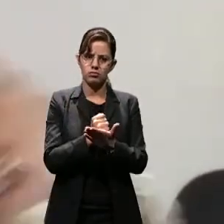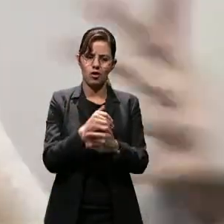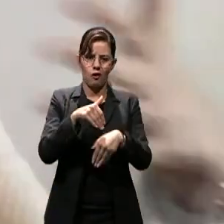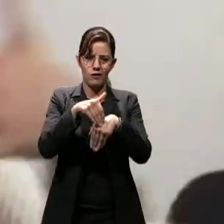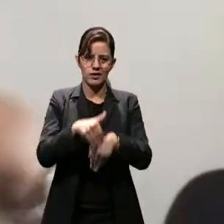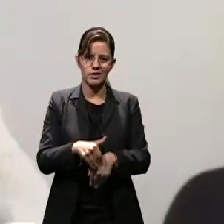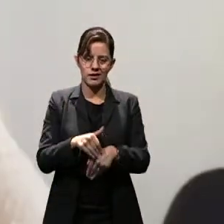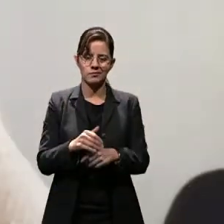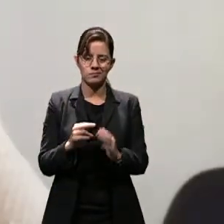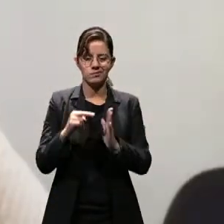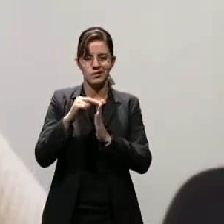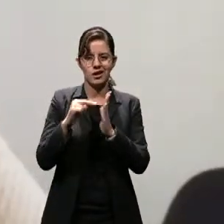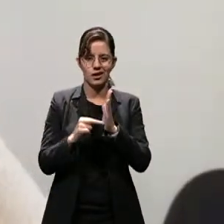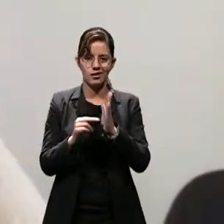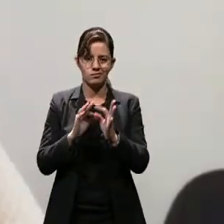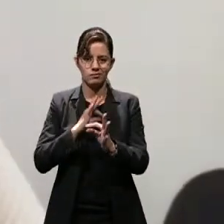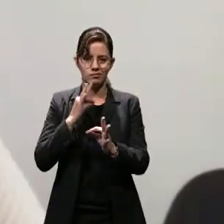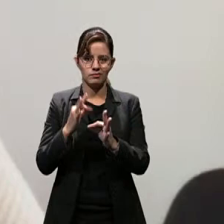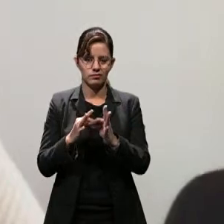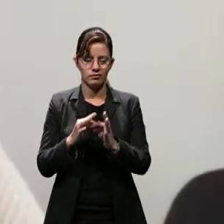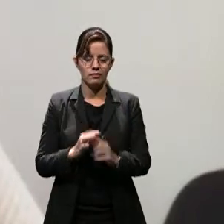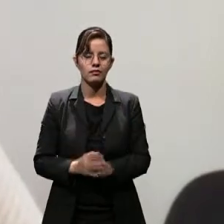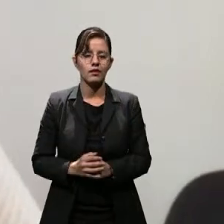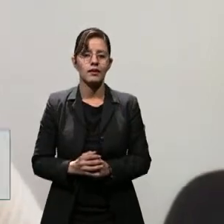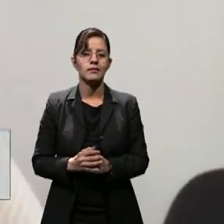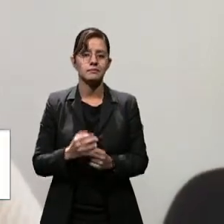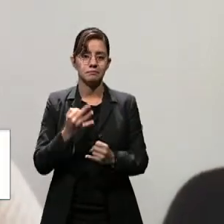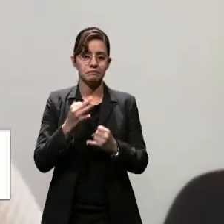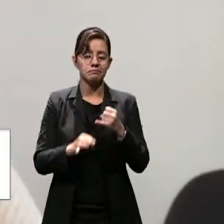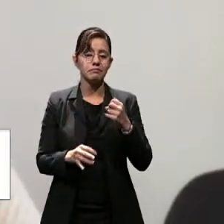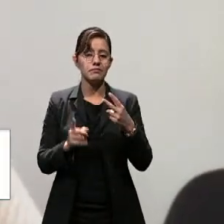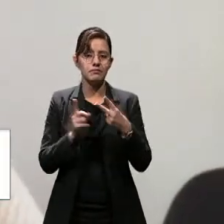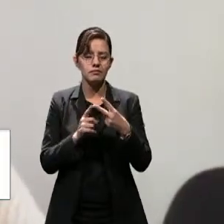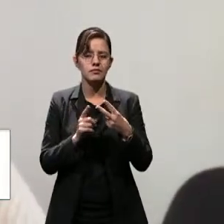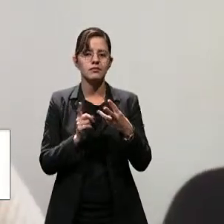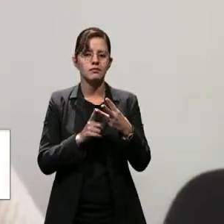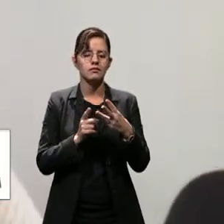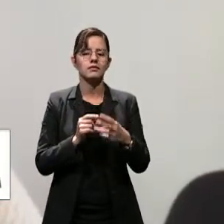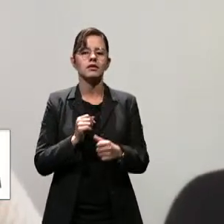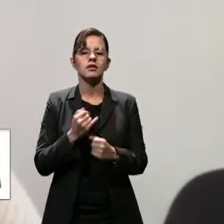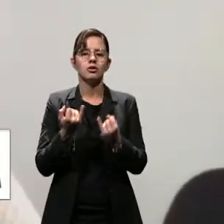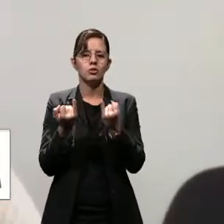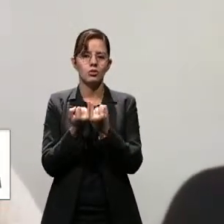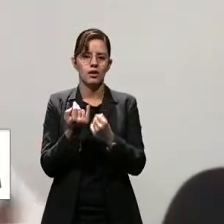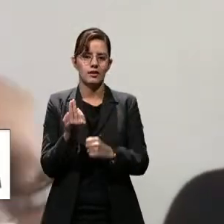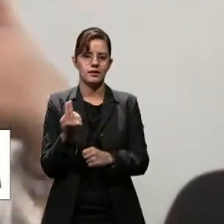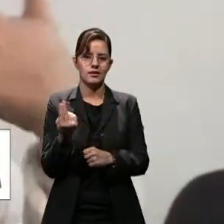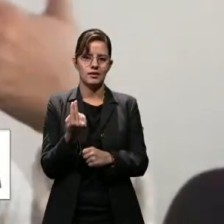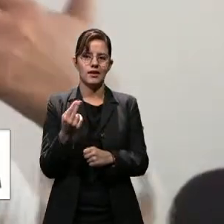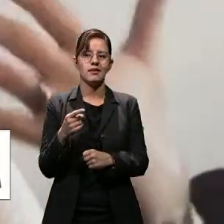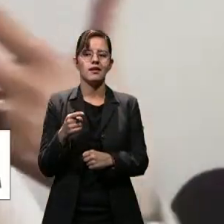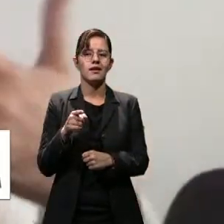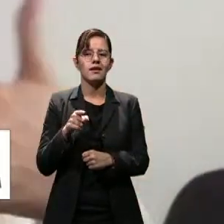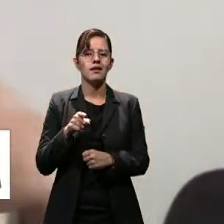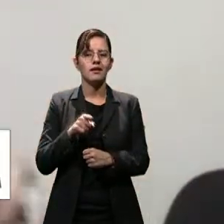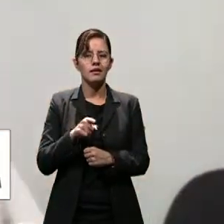to make this mandatory for the parties. And finally, we also need